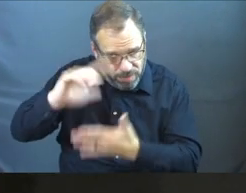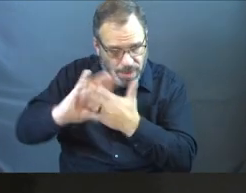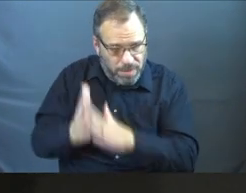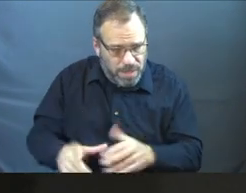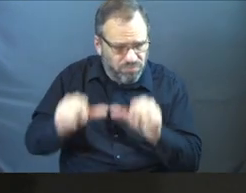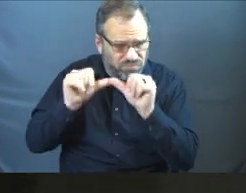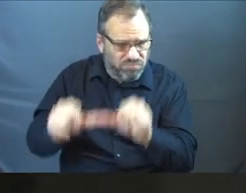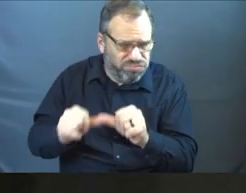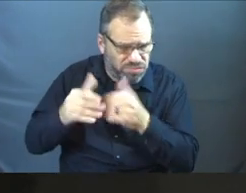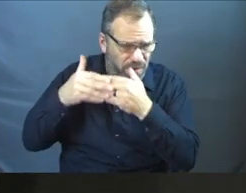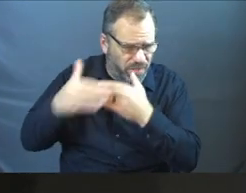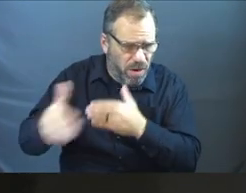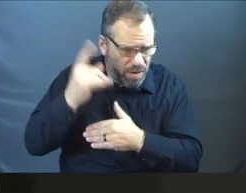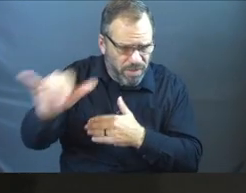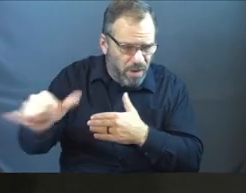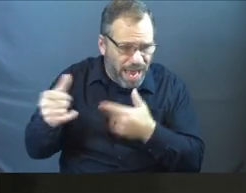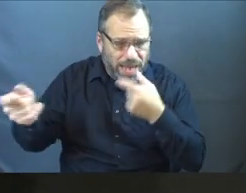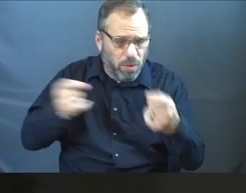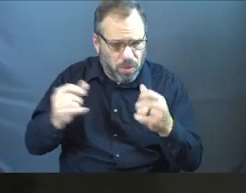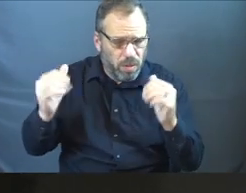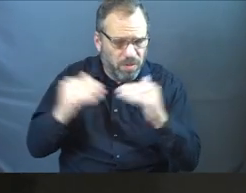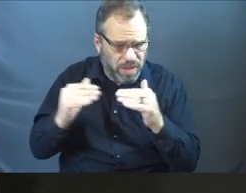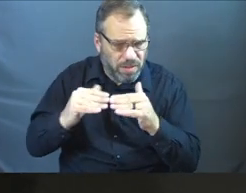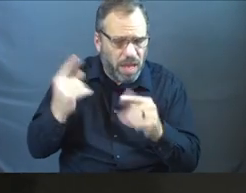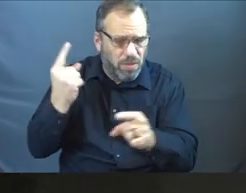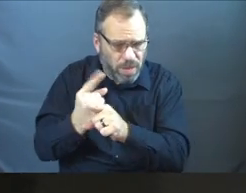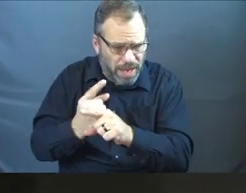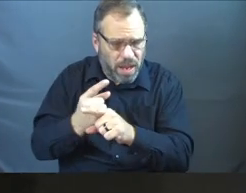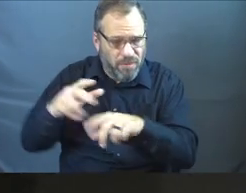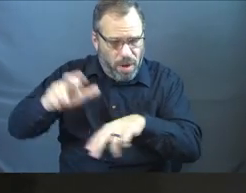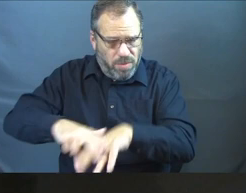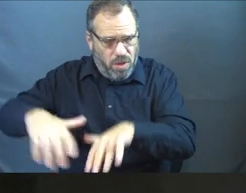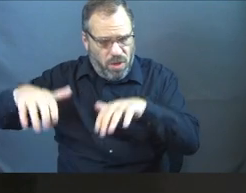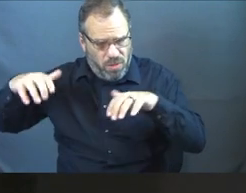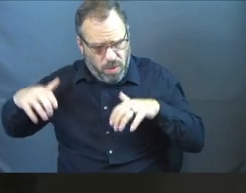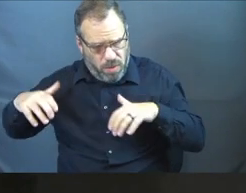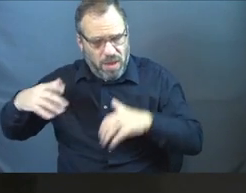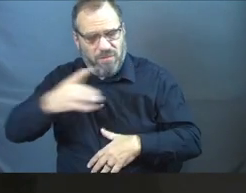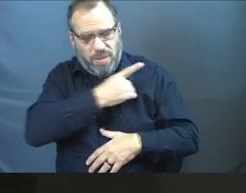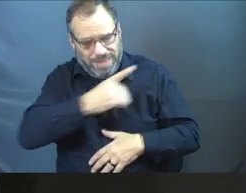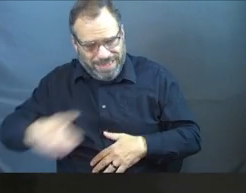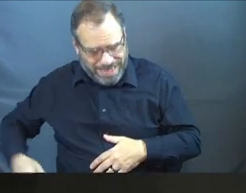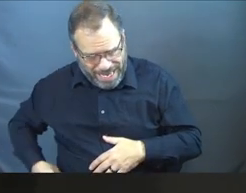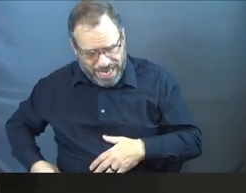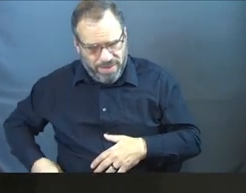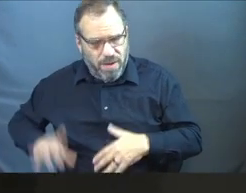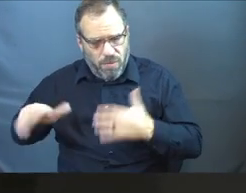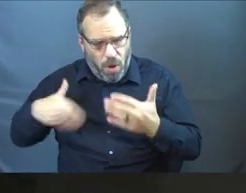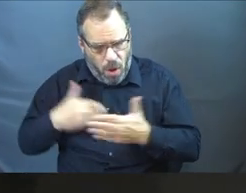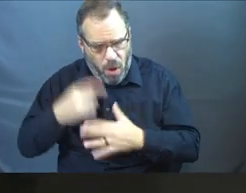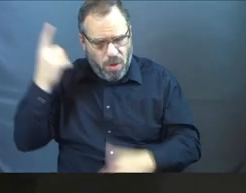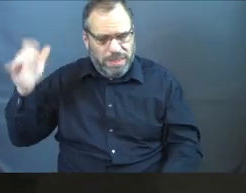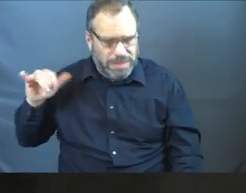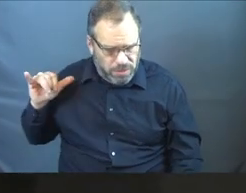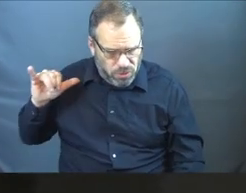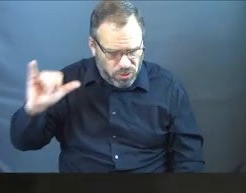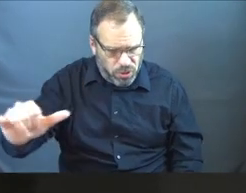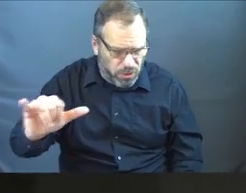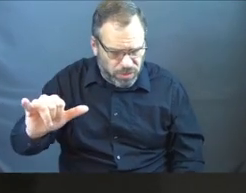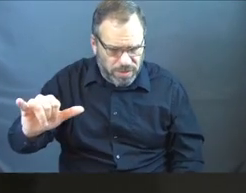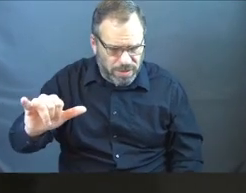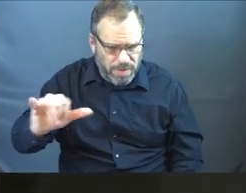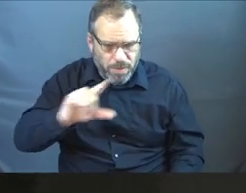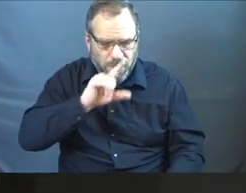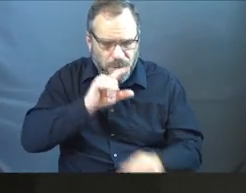never end. He will rule with fairness and justice from the throne of his ancestor David for all eternity. The